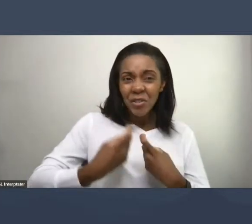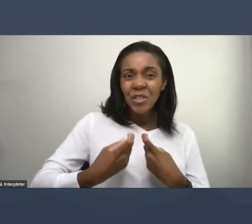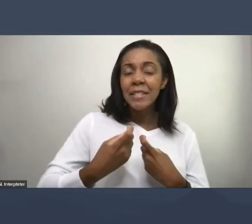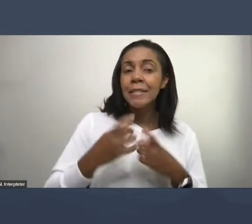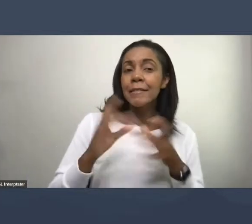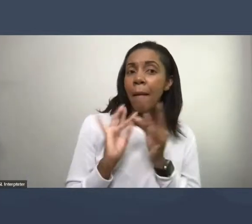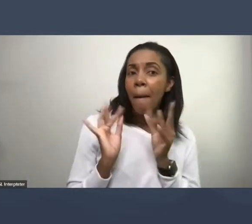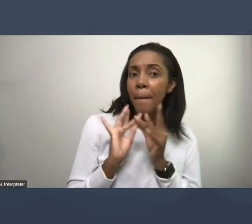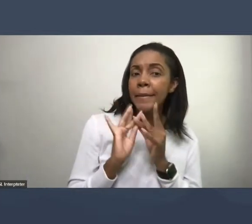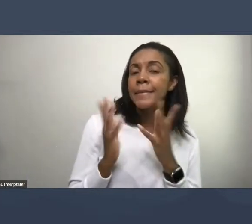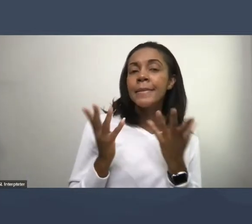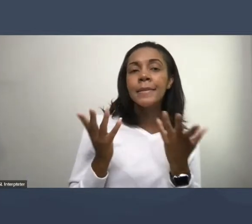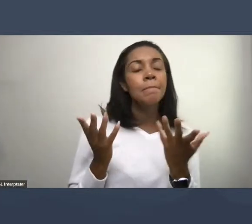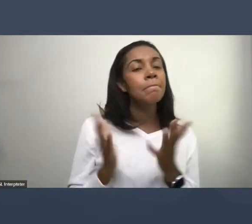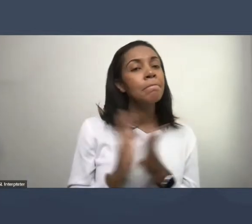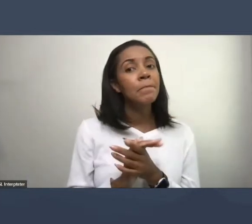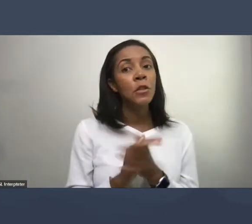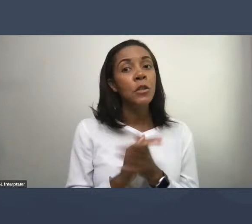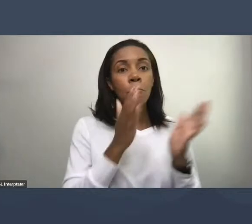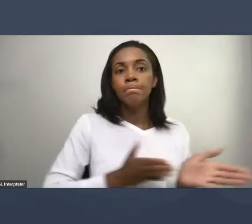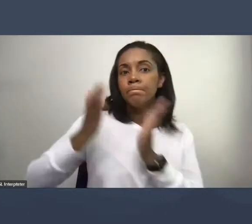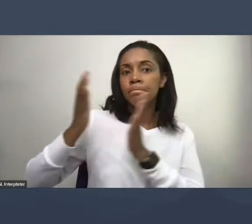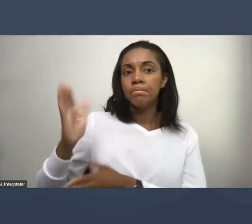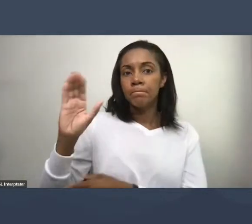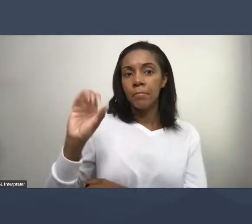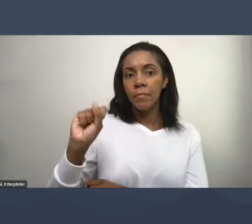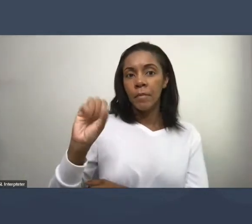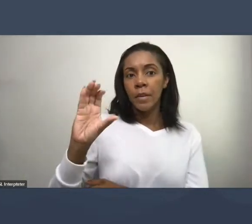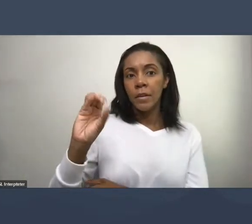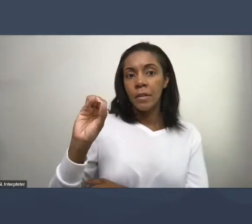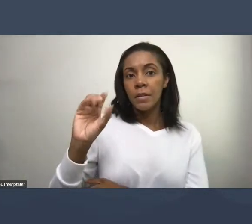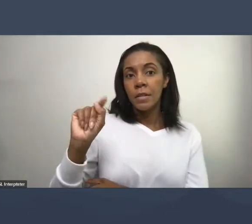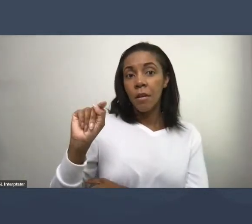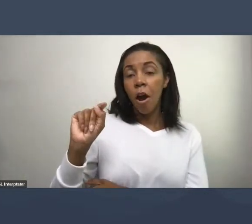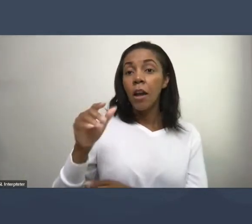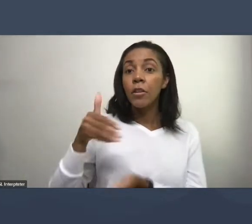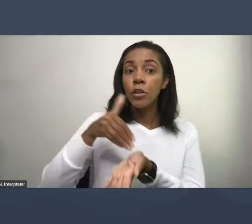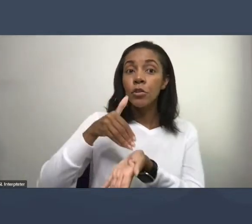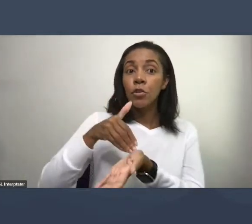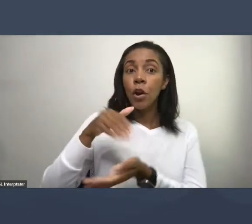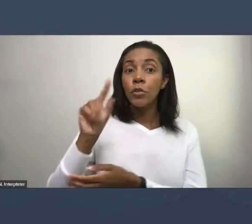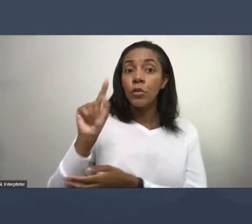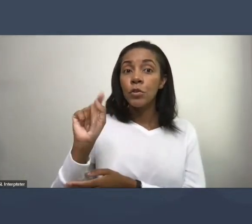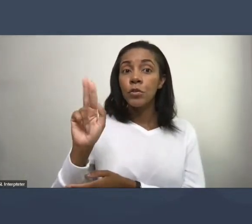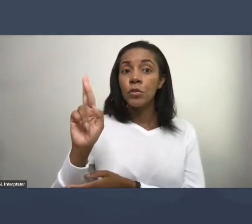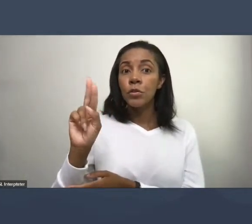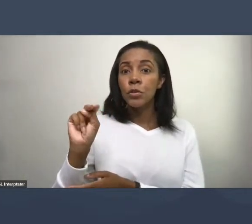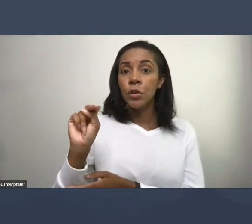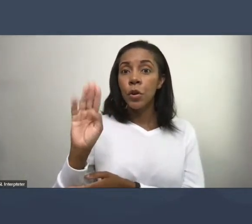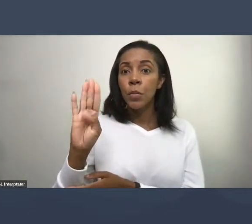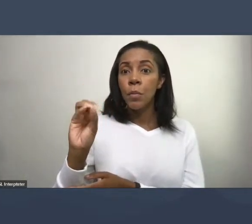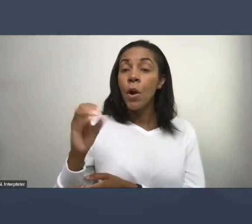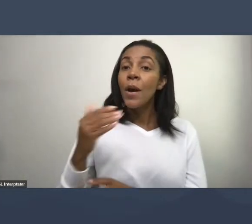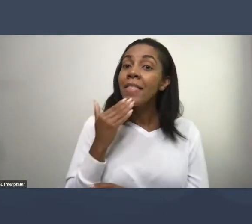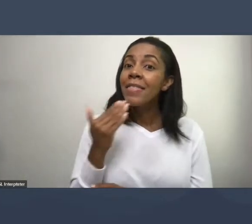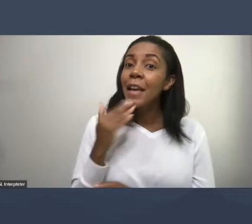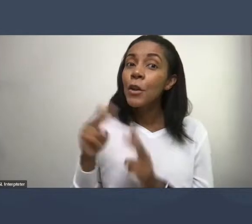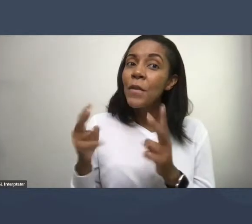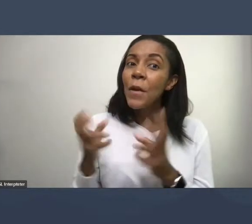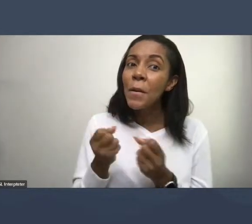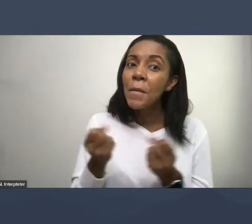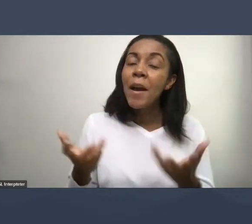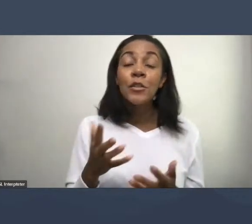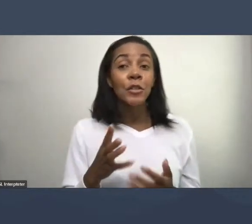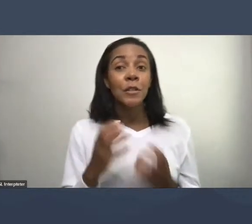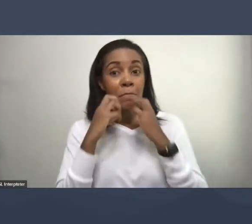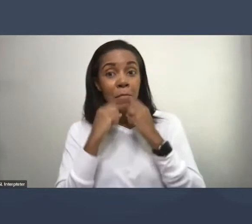So I'll swing it over to Scott and let him, Dr. Turnbow, if you will, lead us off, please. All right, thank you very much. Real pleasure to be here with you